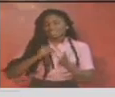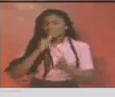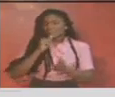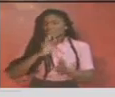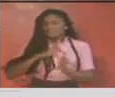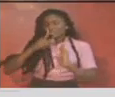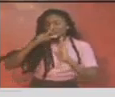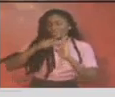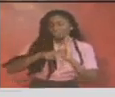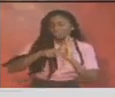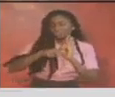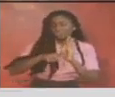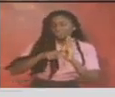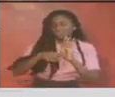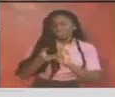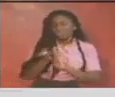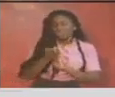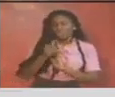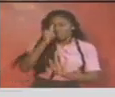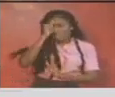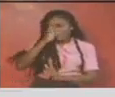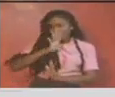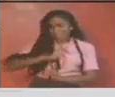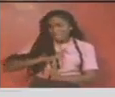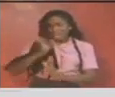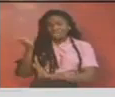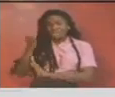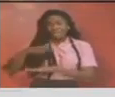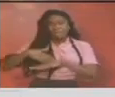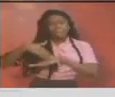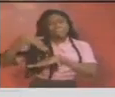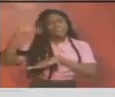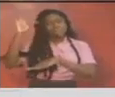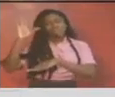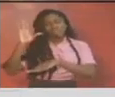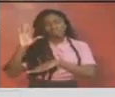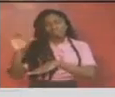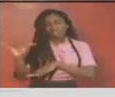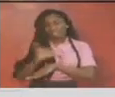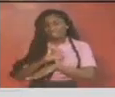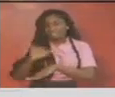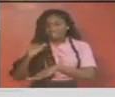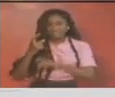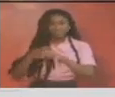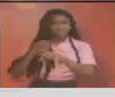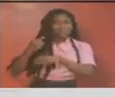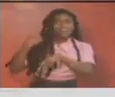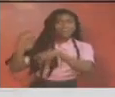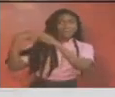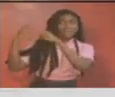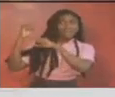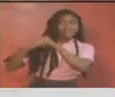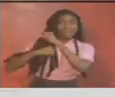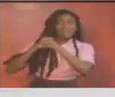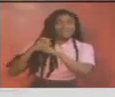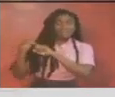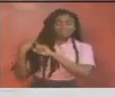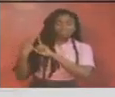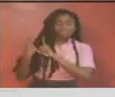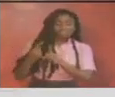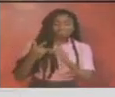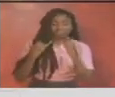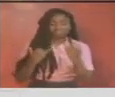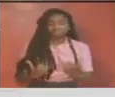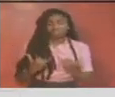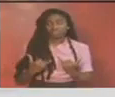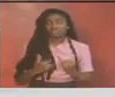and 74.3% in males, and again that has remained constant throughout the epidemic in Trinidad. Starting again, age groups less